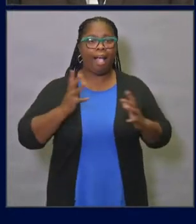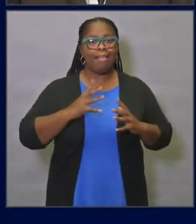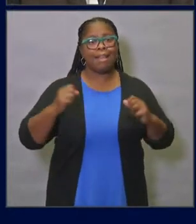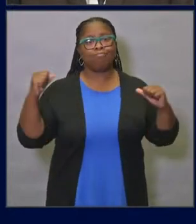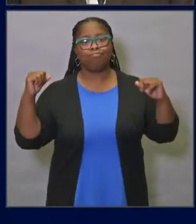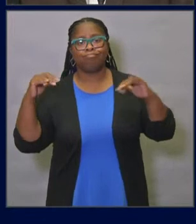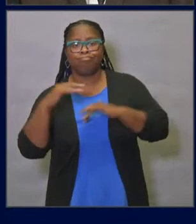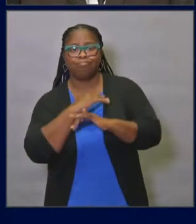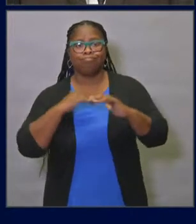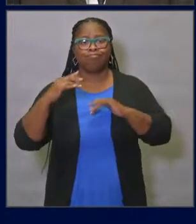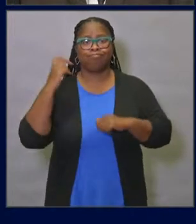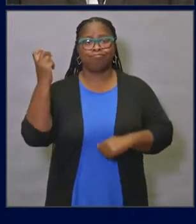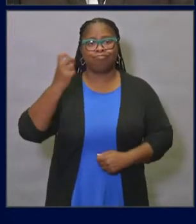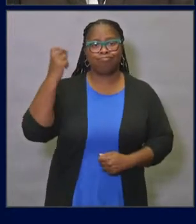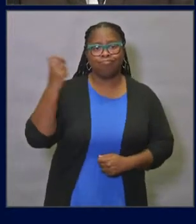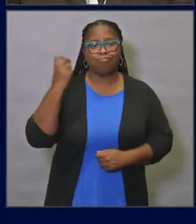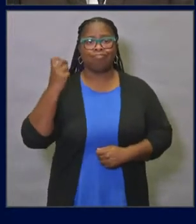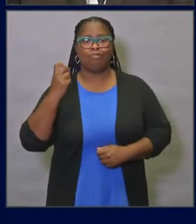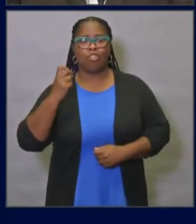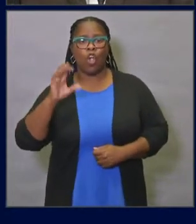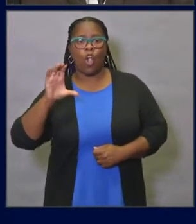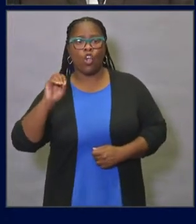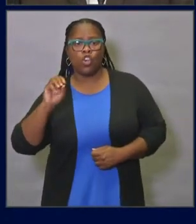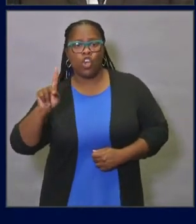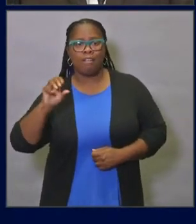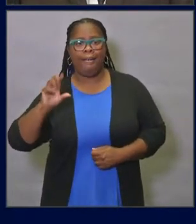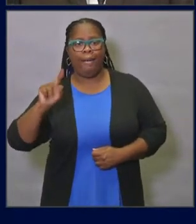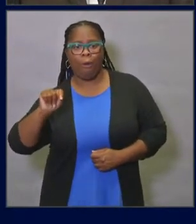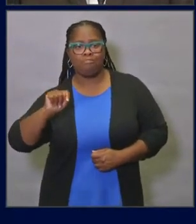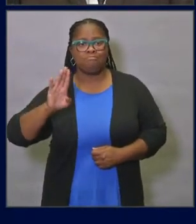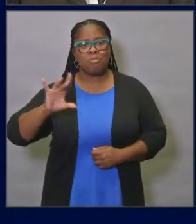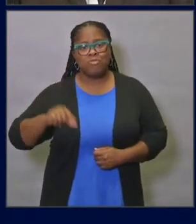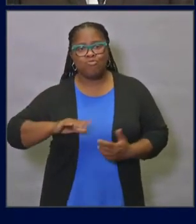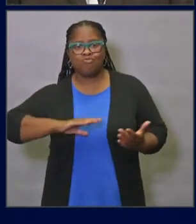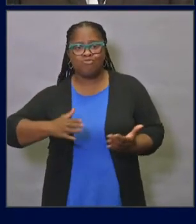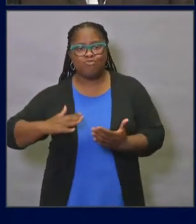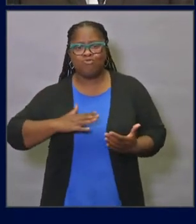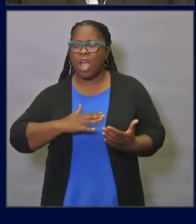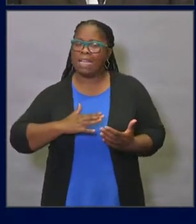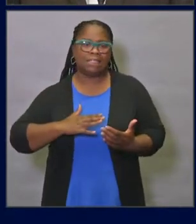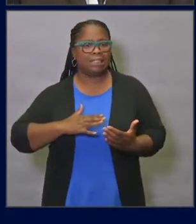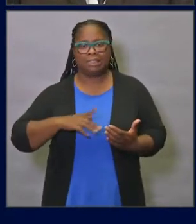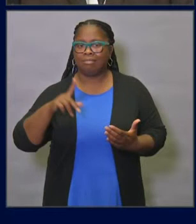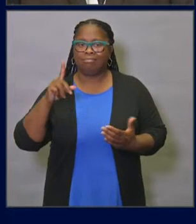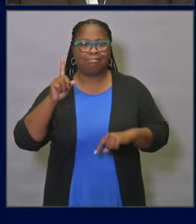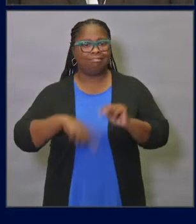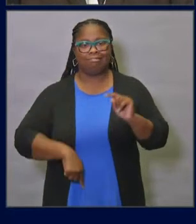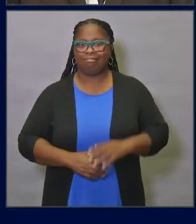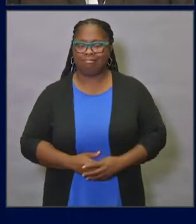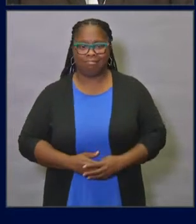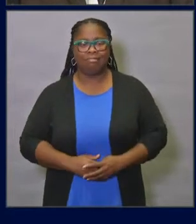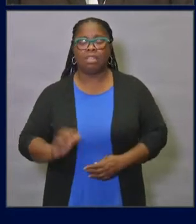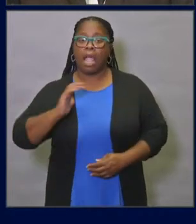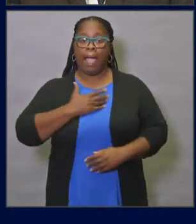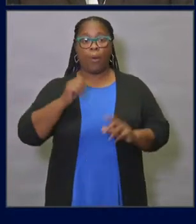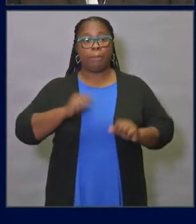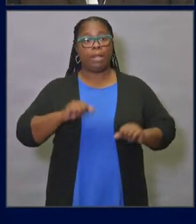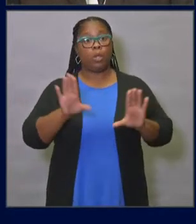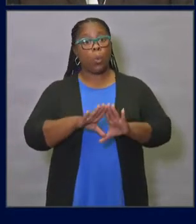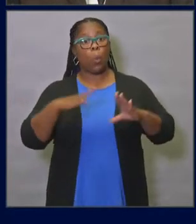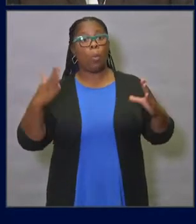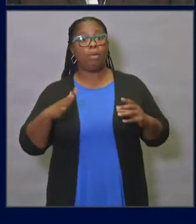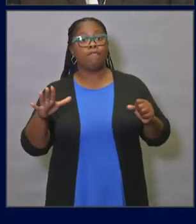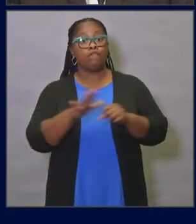in transmissions, hospitalizations, and deaths. The ability for us to reopen more fully relies on everyone doing their